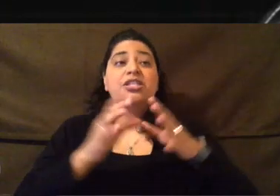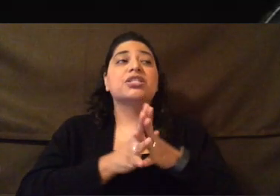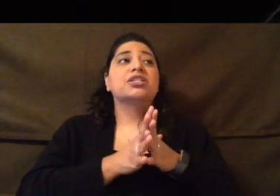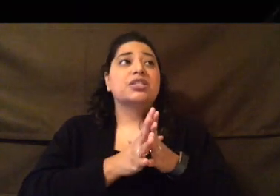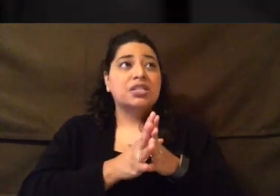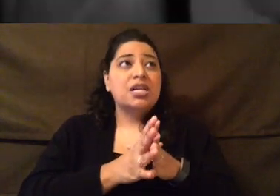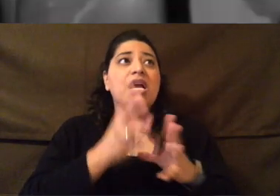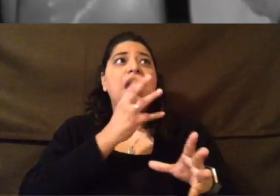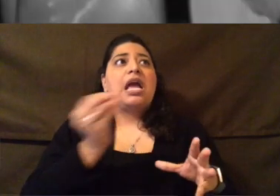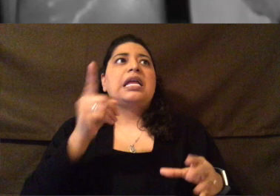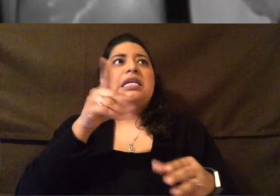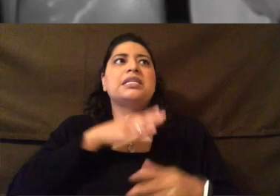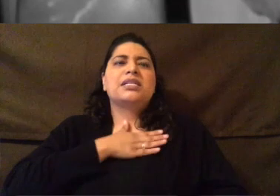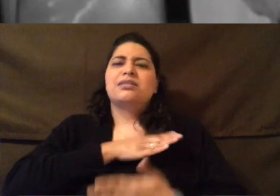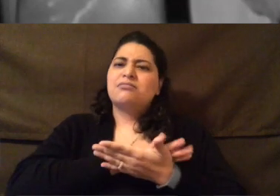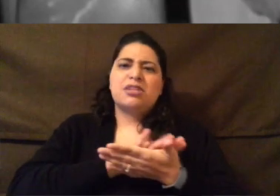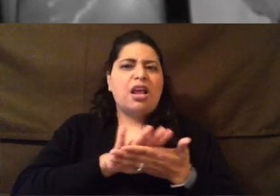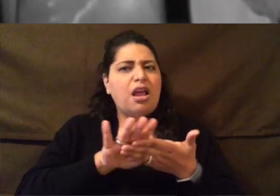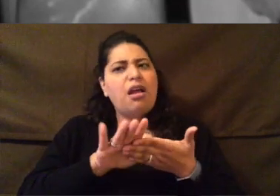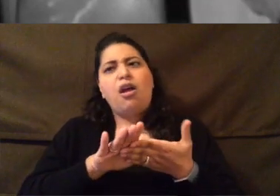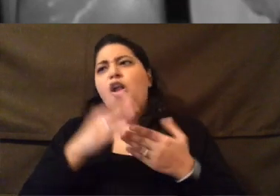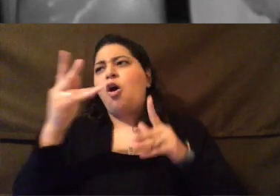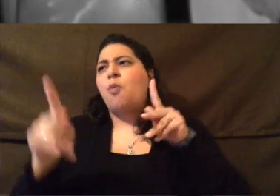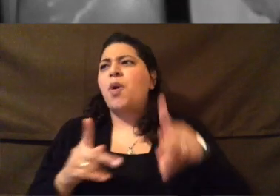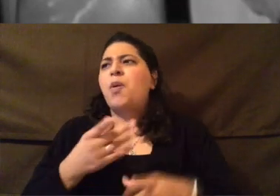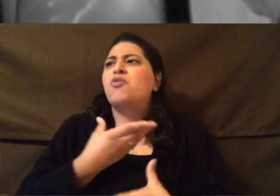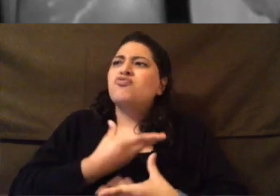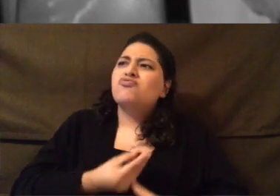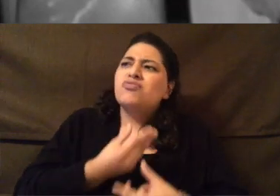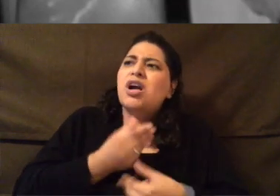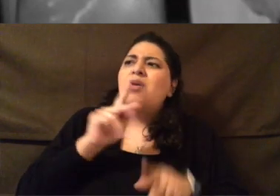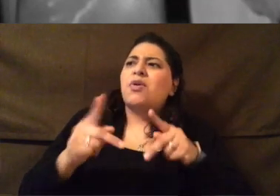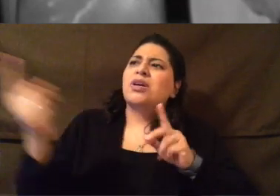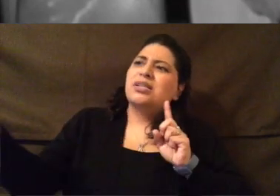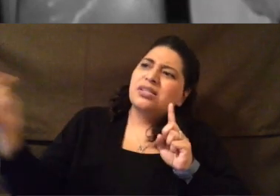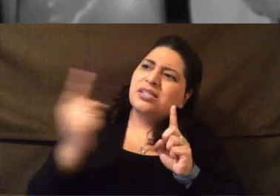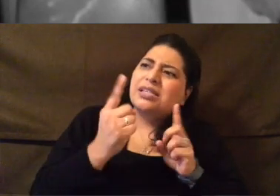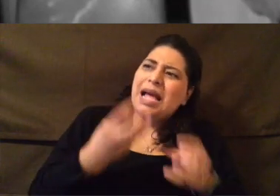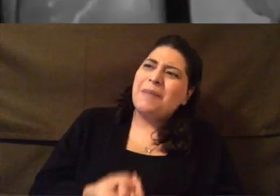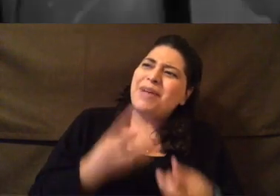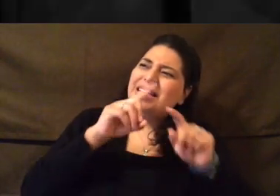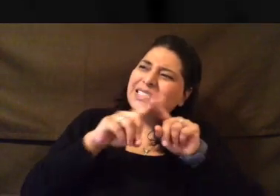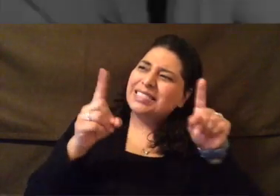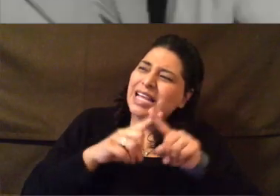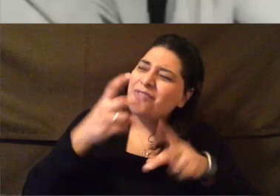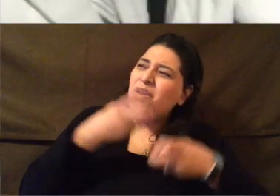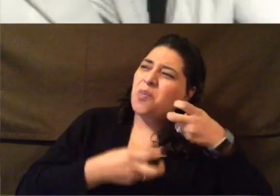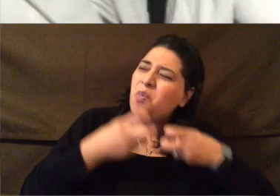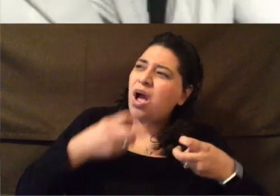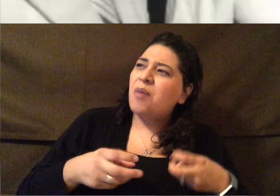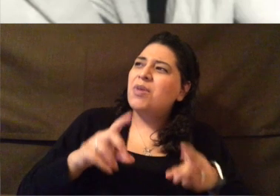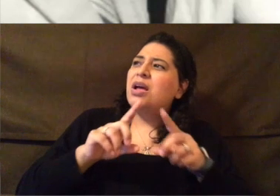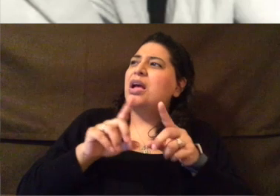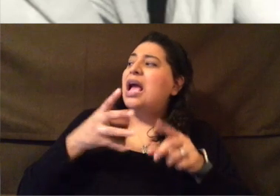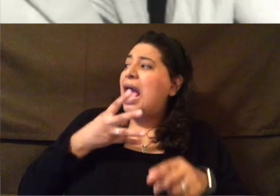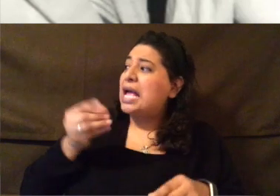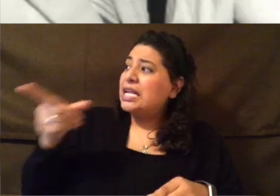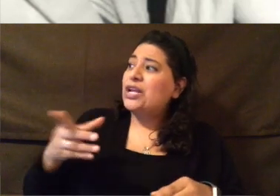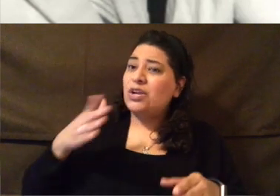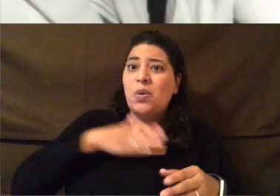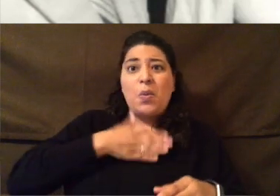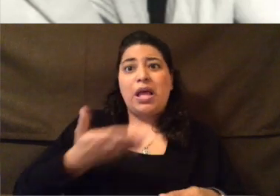education and his kindness, people would approach him for so many things, It was